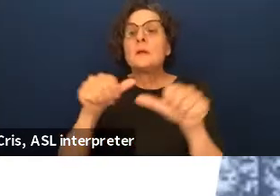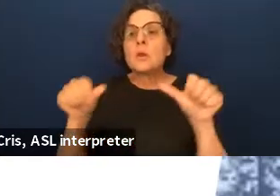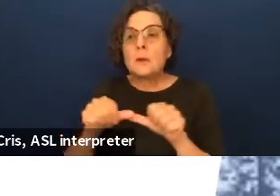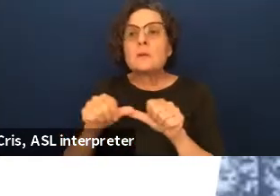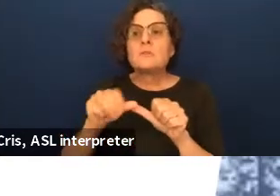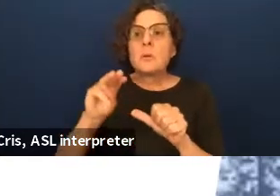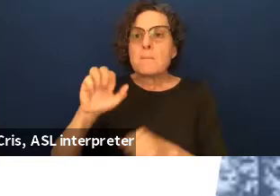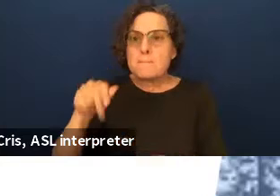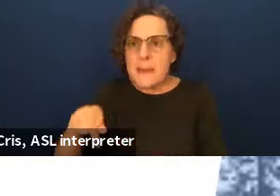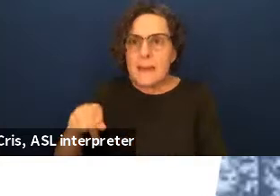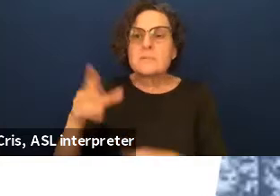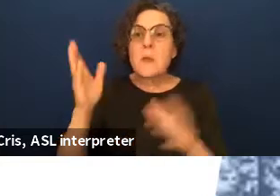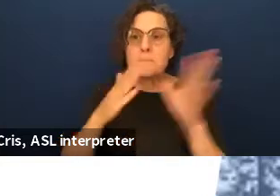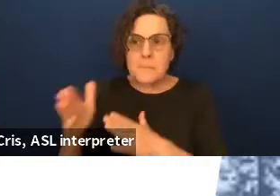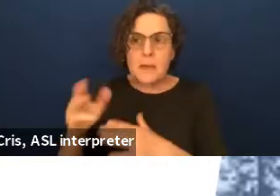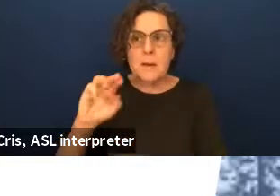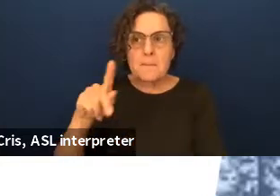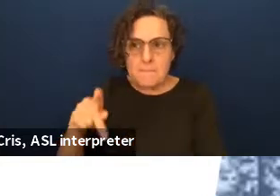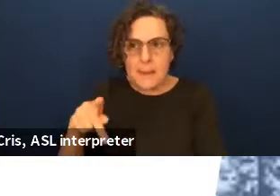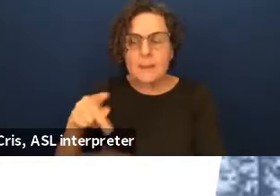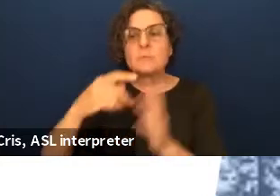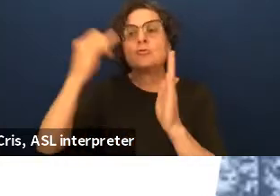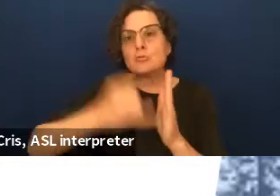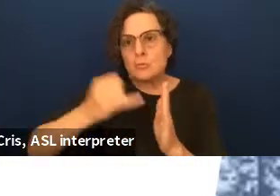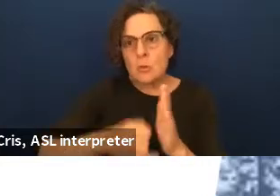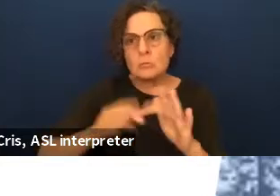other items as required by the county.